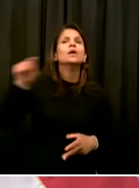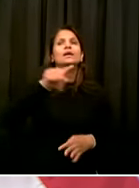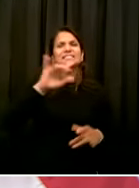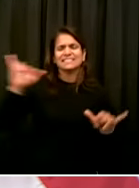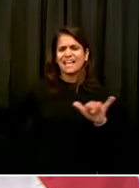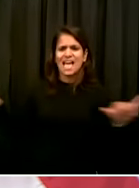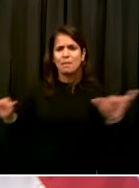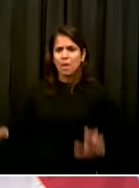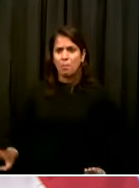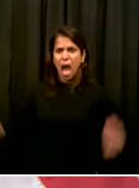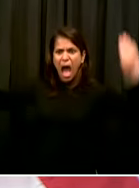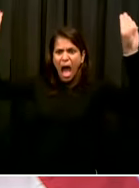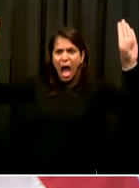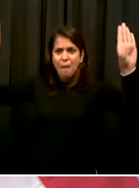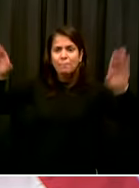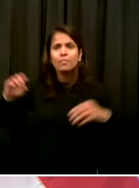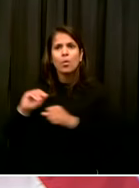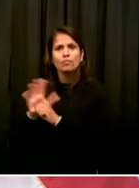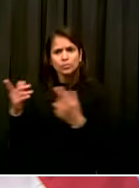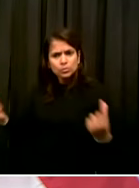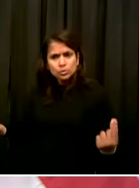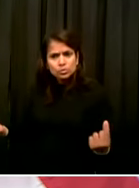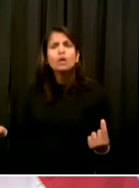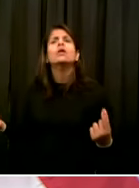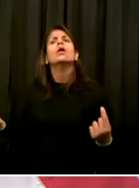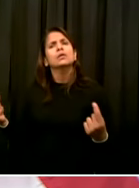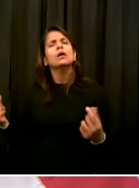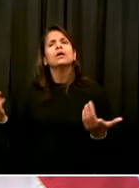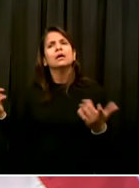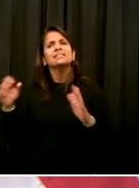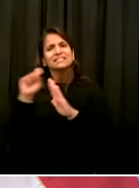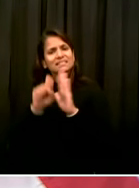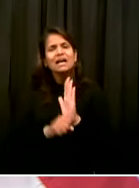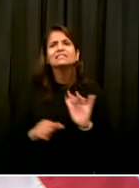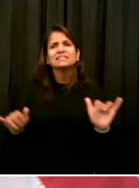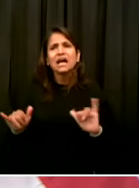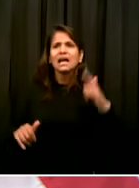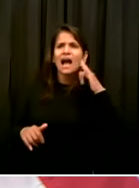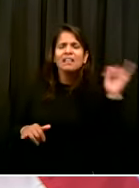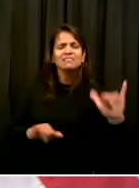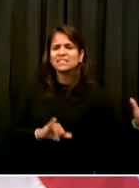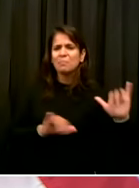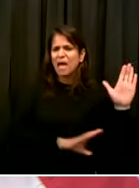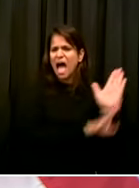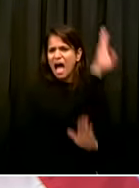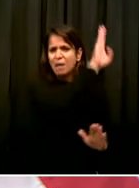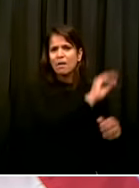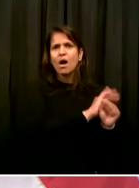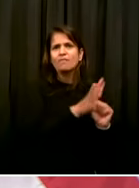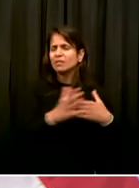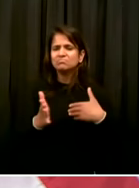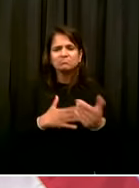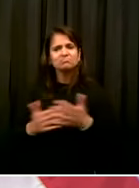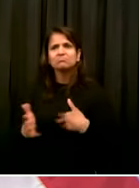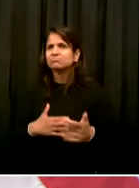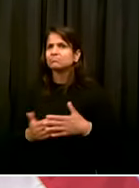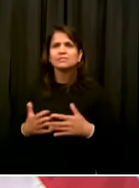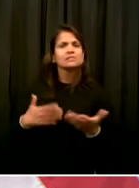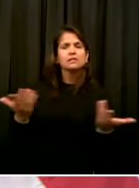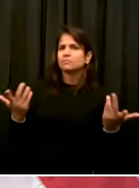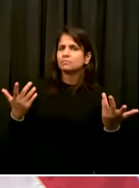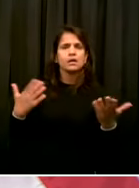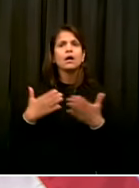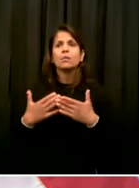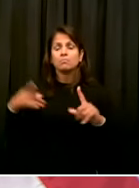important, given the focus on health and safety, given the rigorous approach that we're trying to take to protect